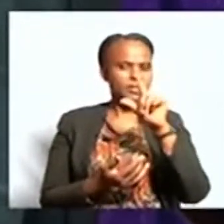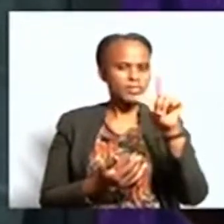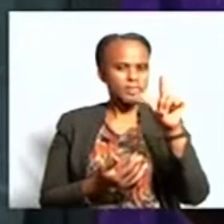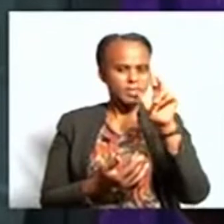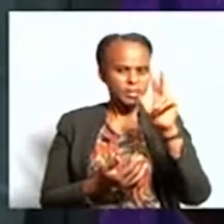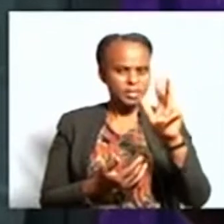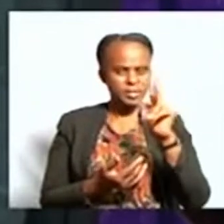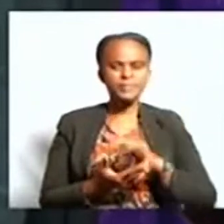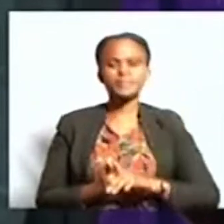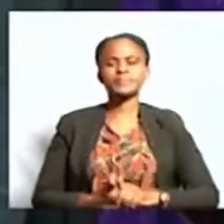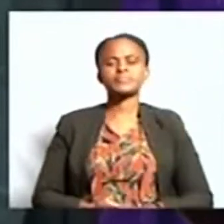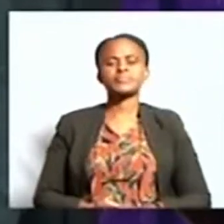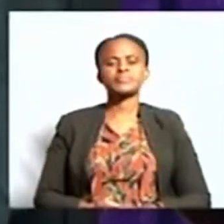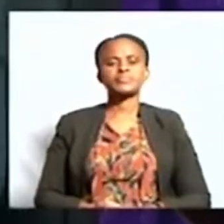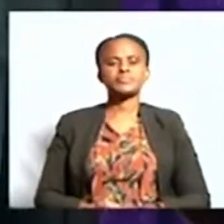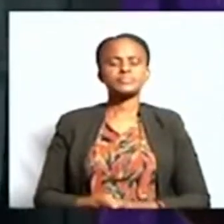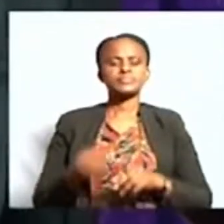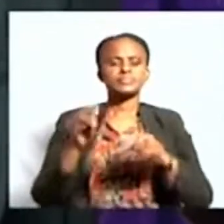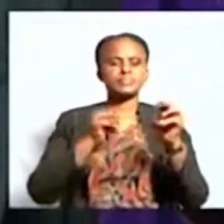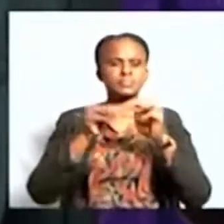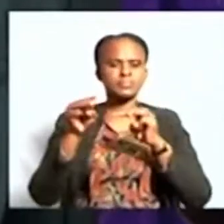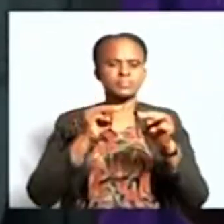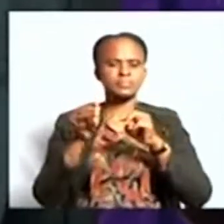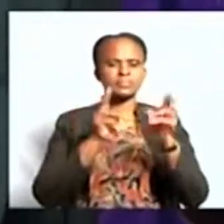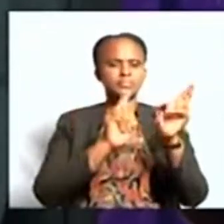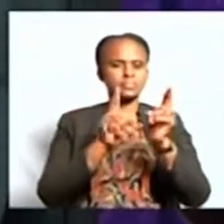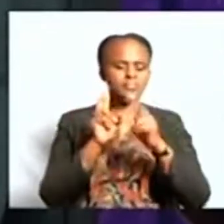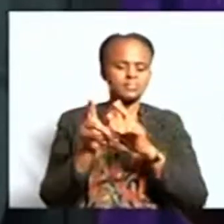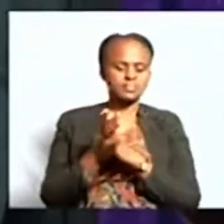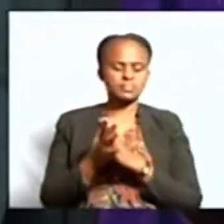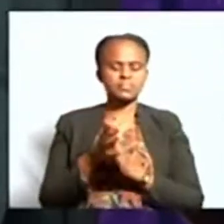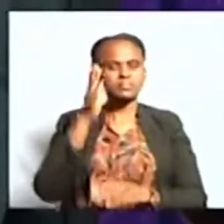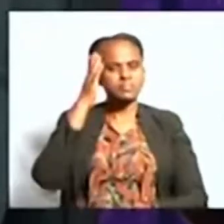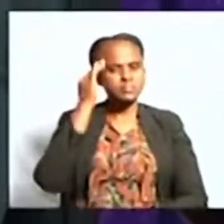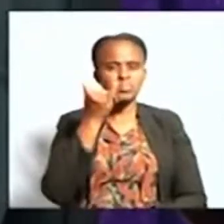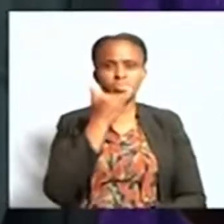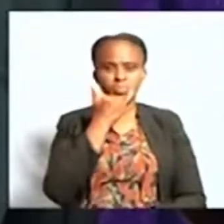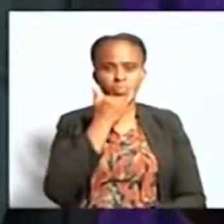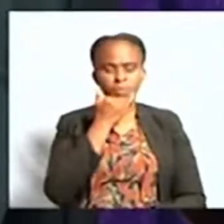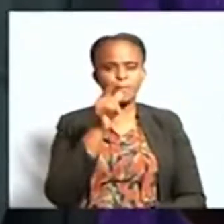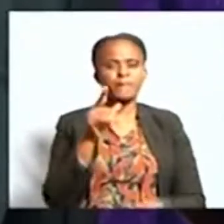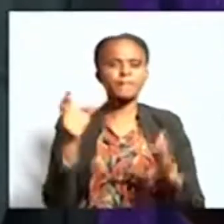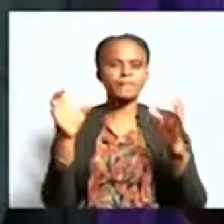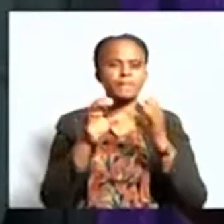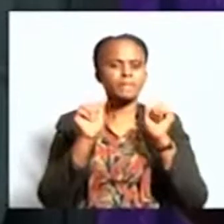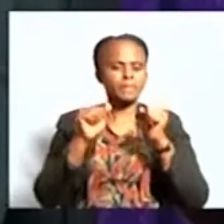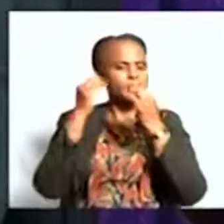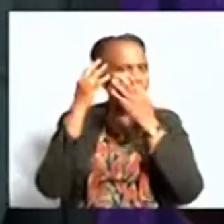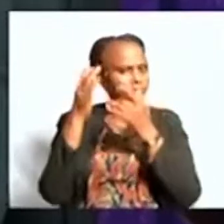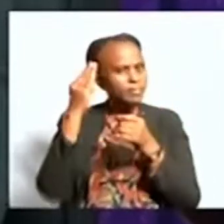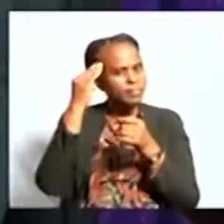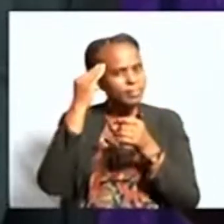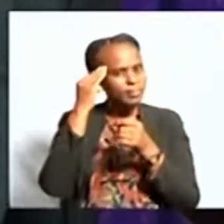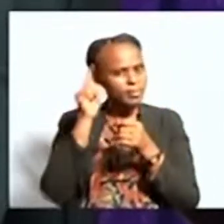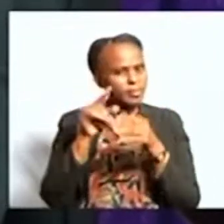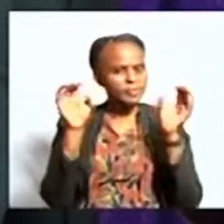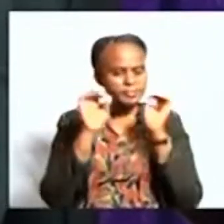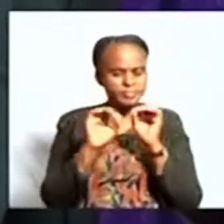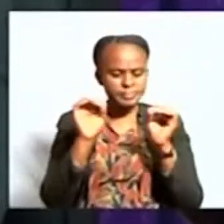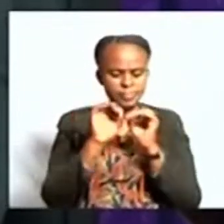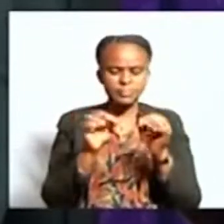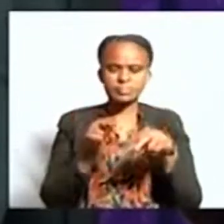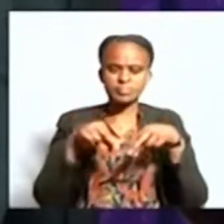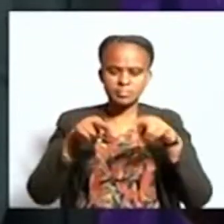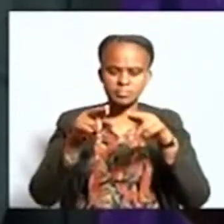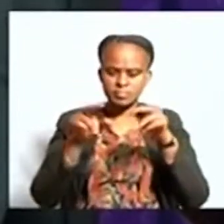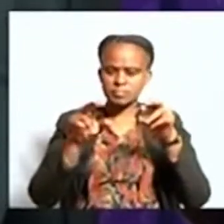32,823. Management response. Cause: the committee may wish to know that the non-compliance to the road